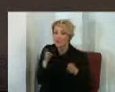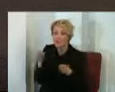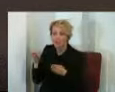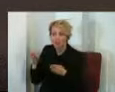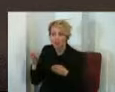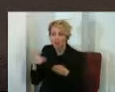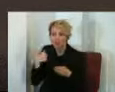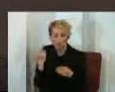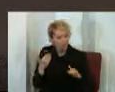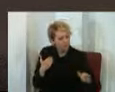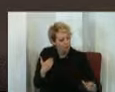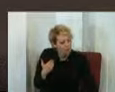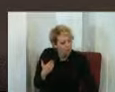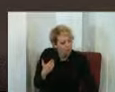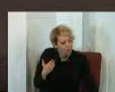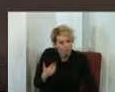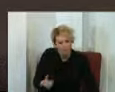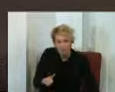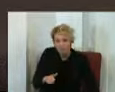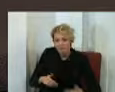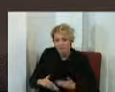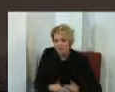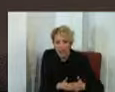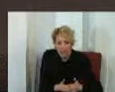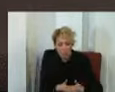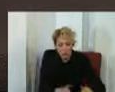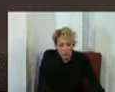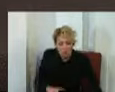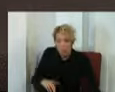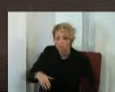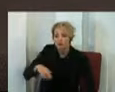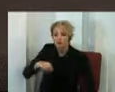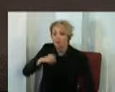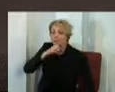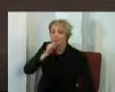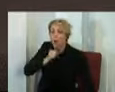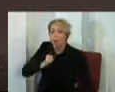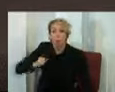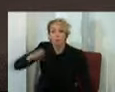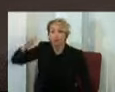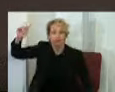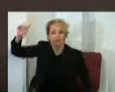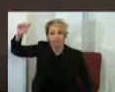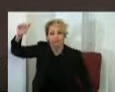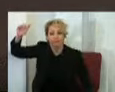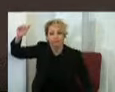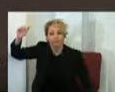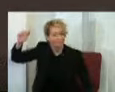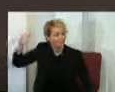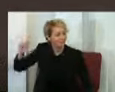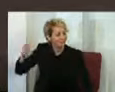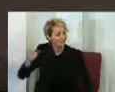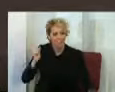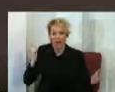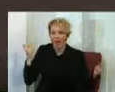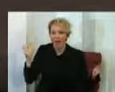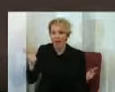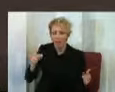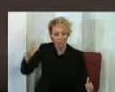youngest child to the very eldest adult, not one of us is